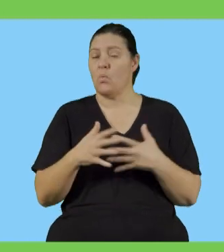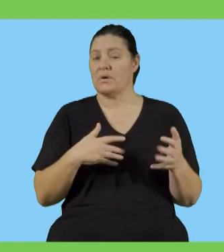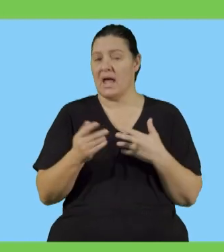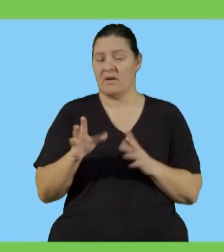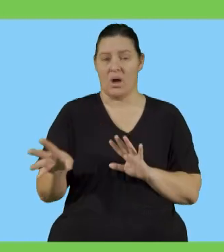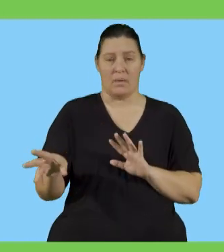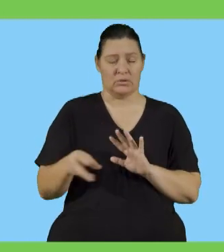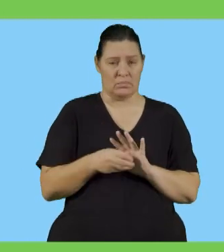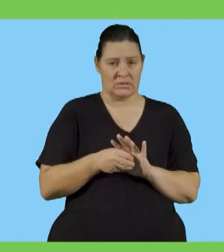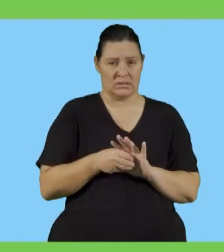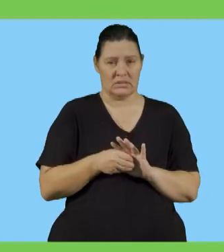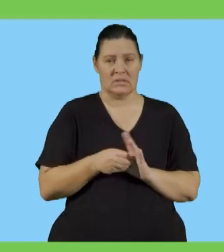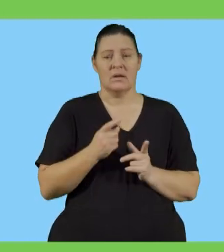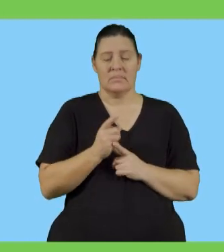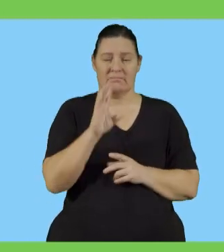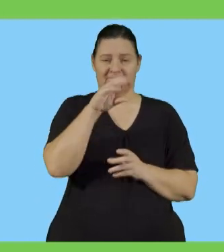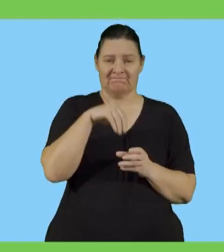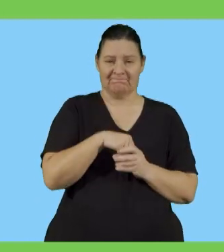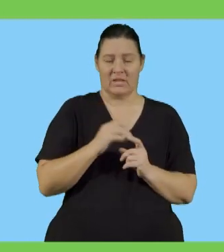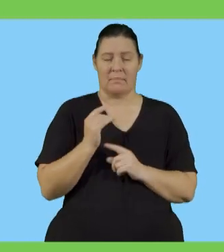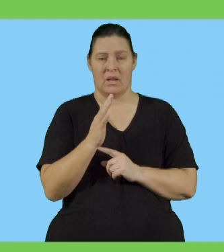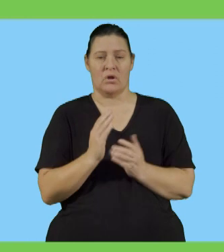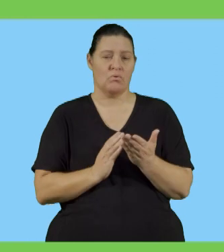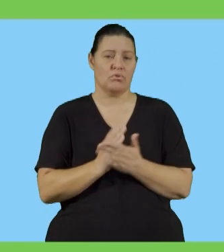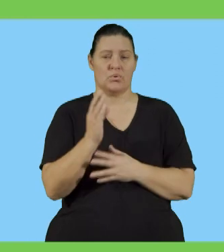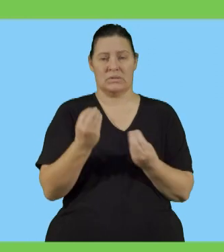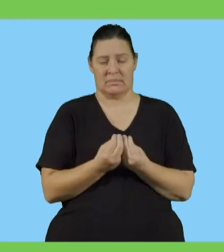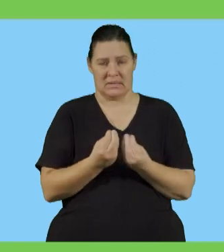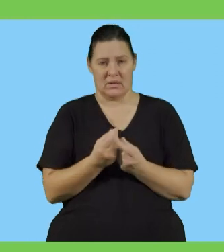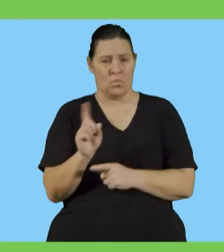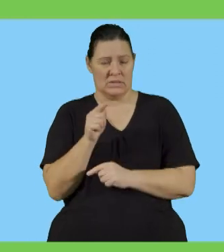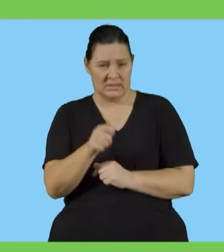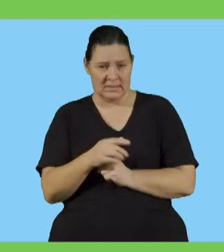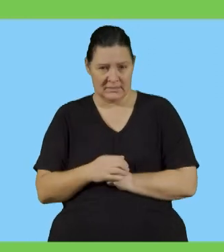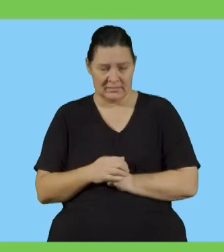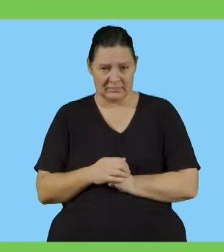being absorbed comes into the plant through something. So what is that?